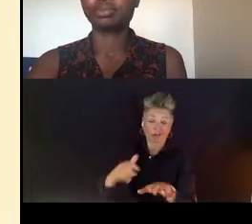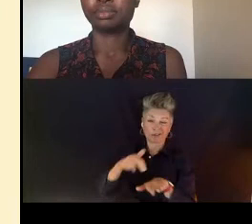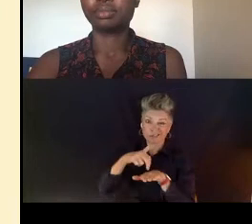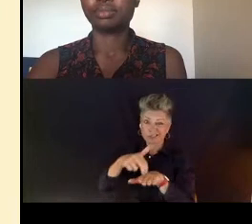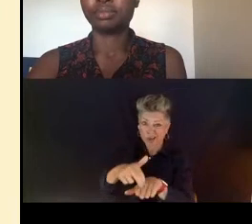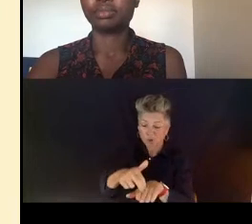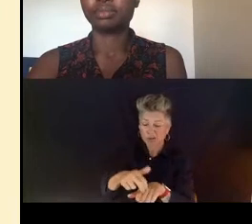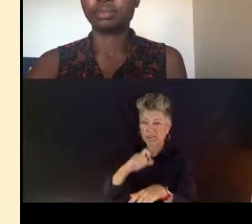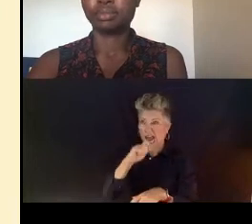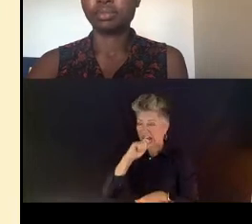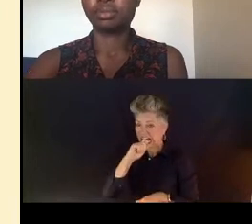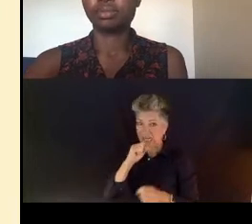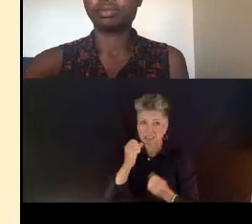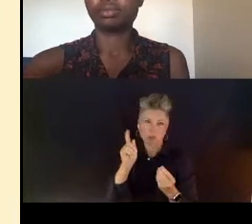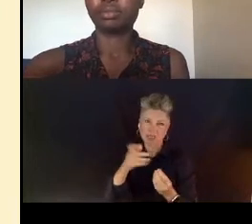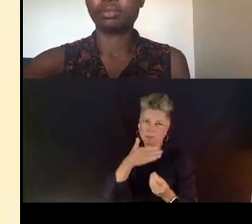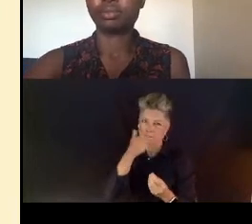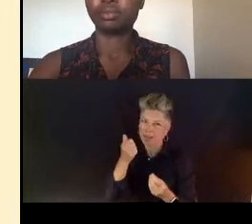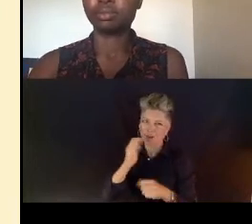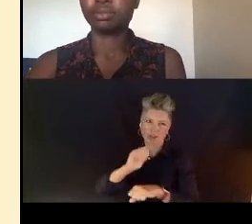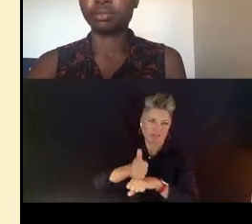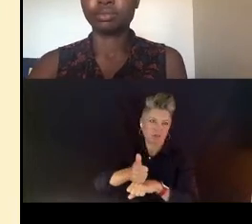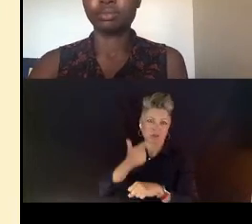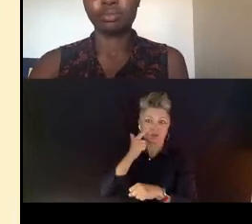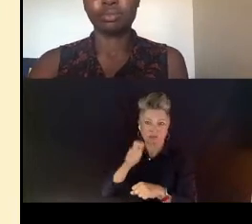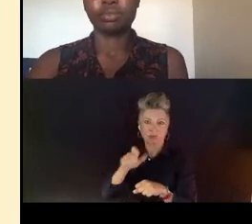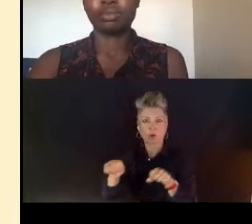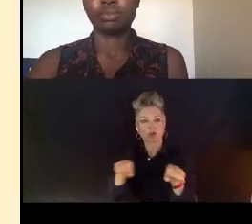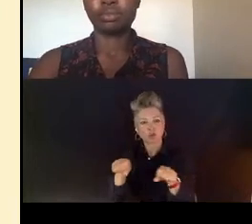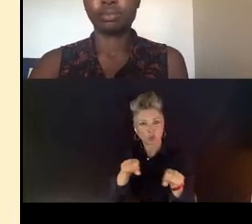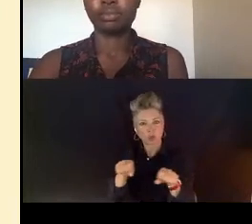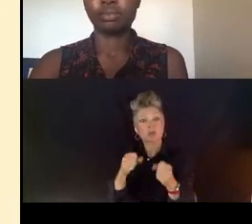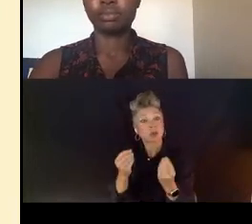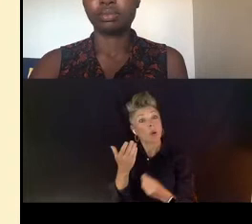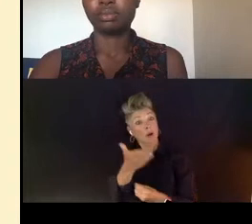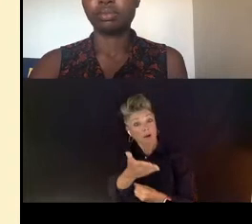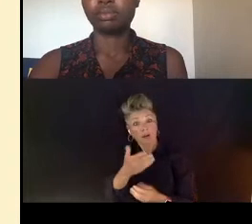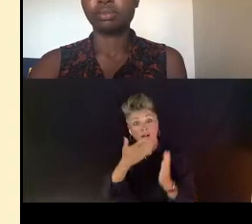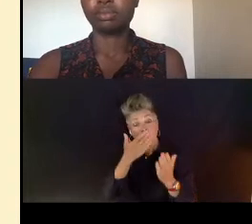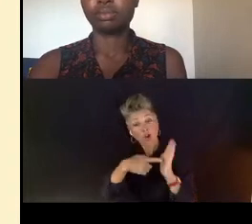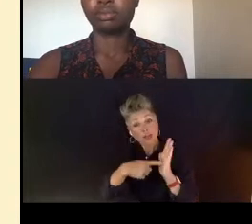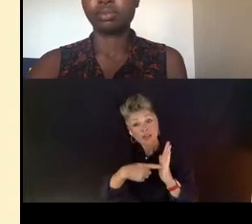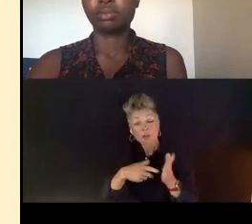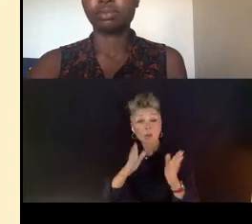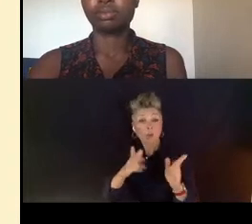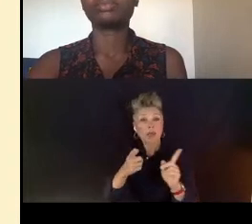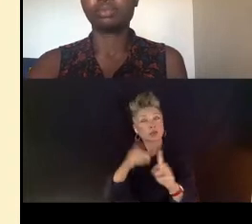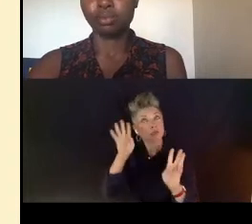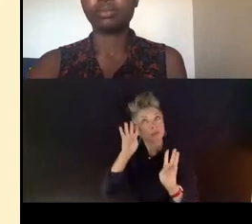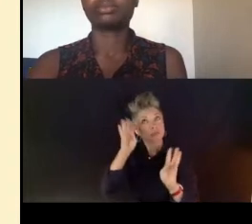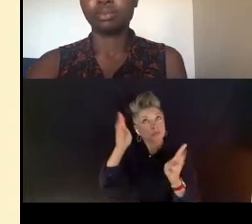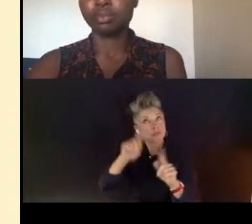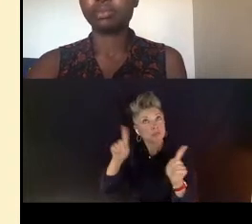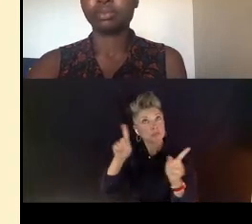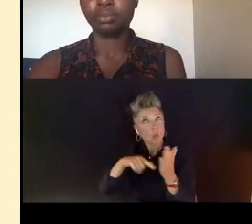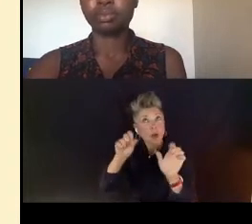scooter setup. And we thought that this was a great way to kind of just reimagine what our streets